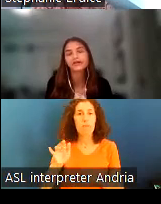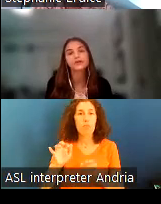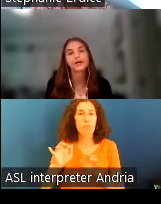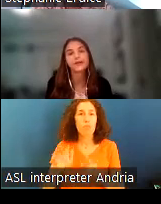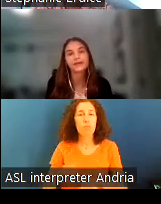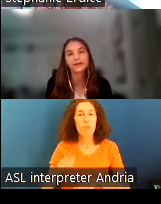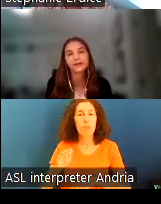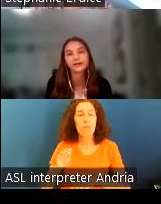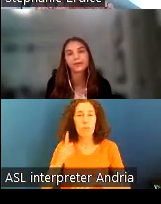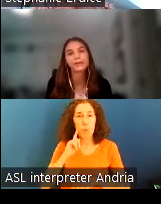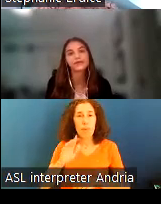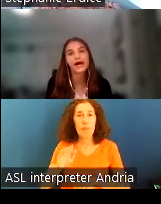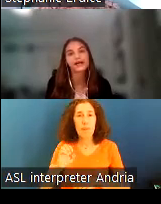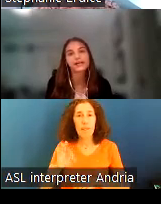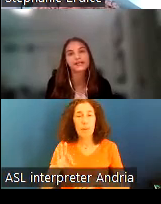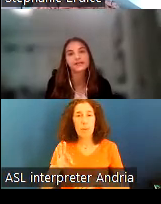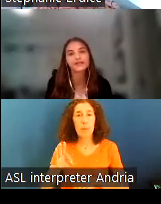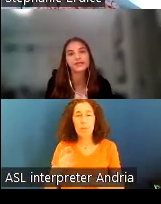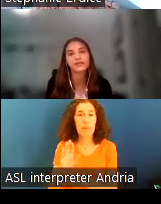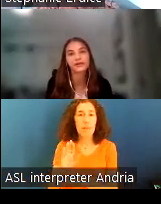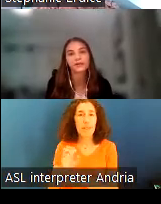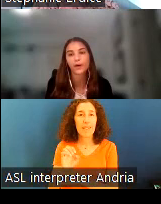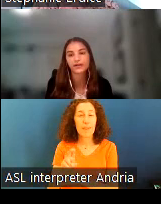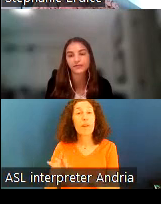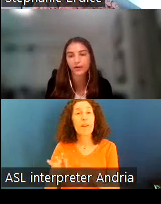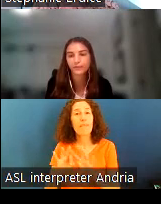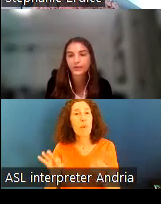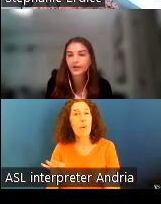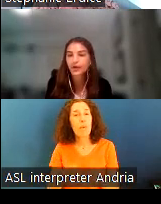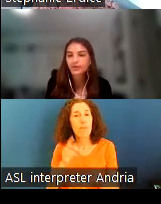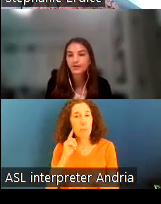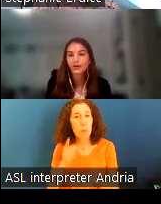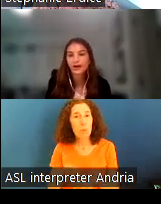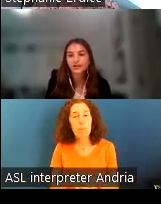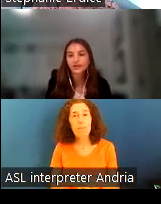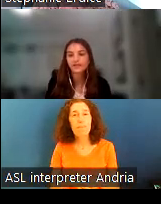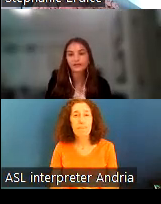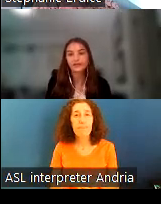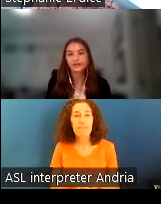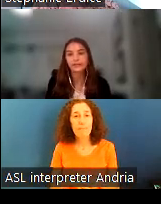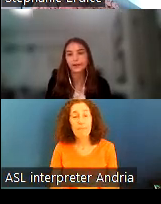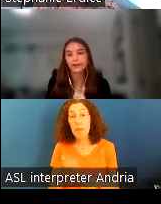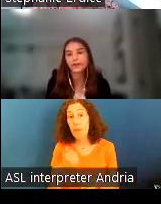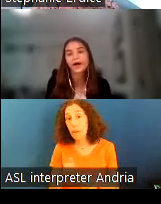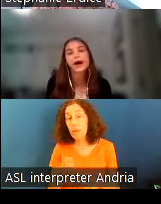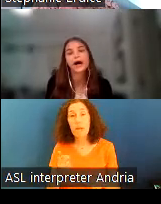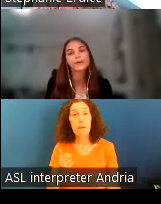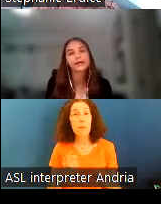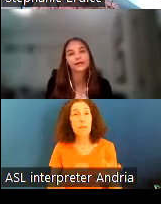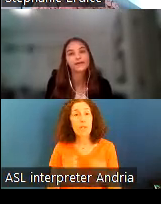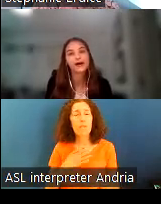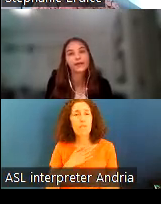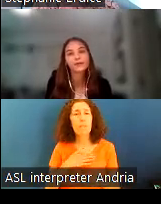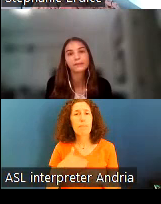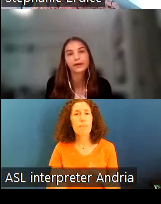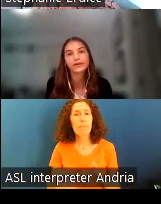If you click on that link, you'll be able to access the certificate request form. If you have any questions, feel free to email me. I'll